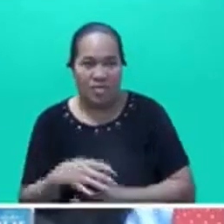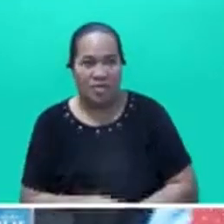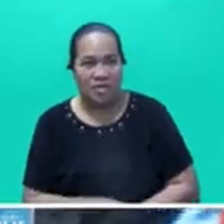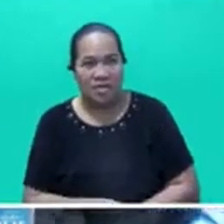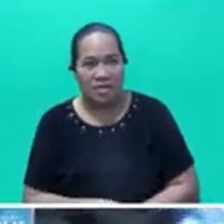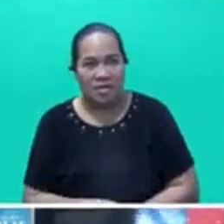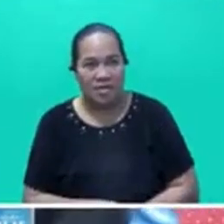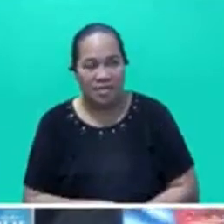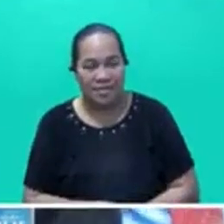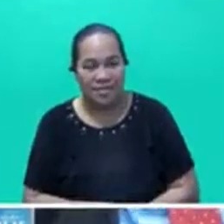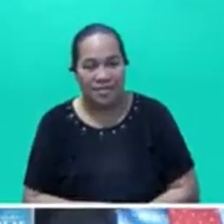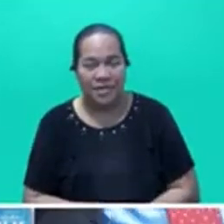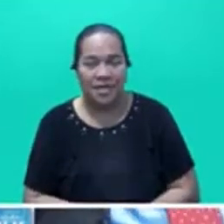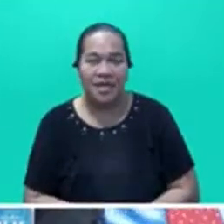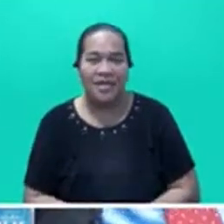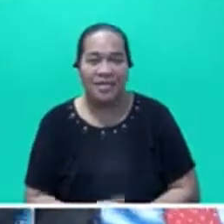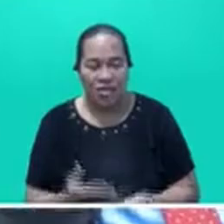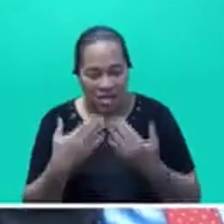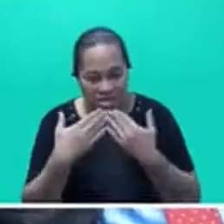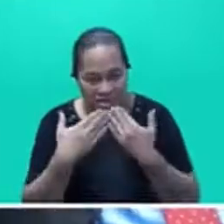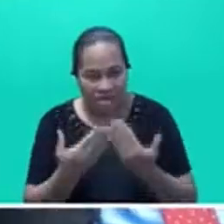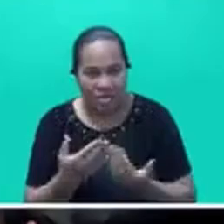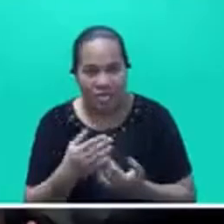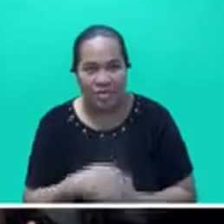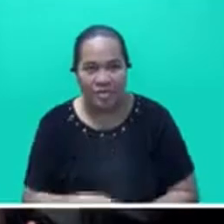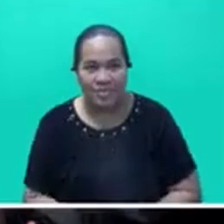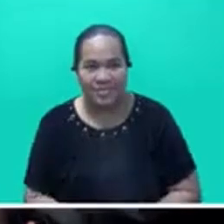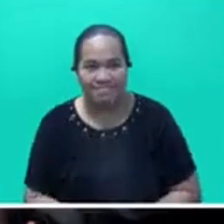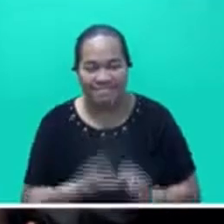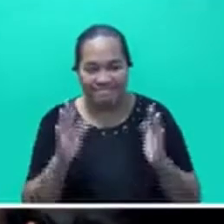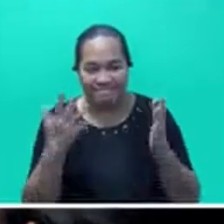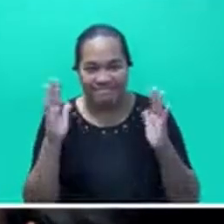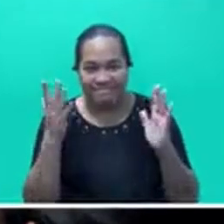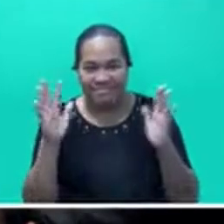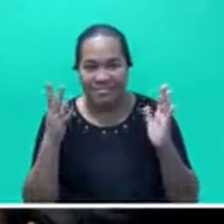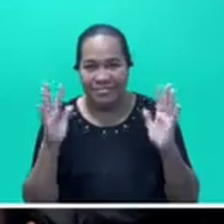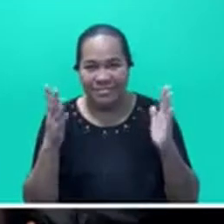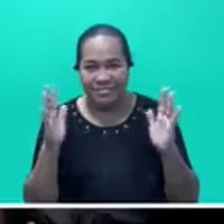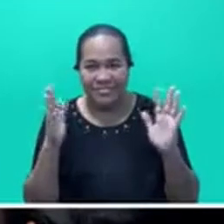August Parliament. Mr. Speaker, sir, I thank you. Thank you.